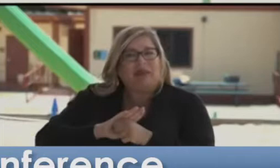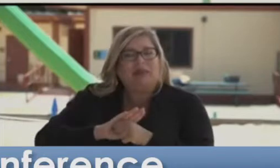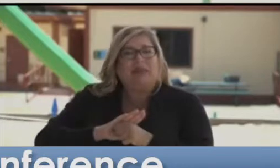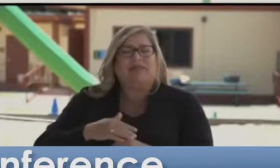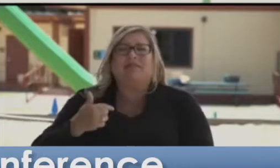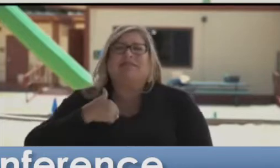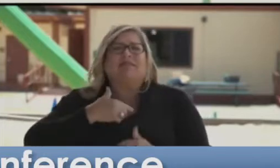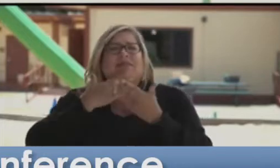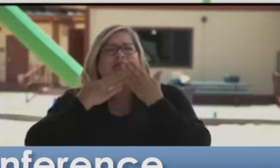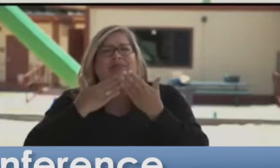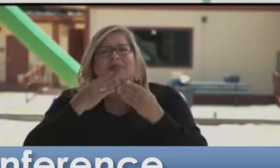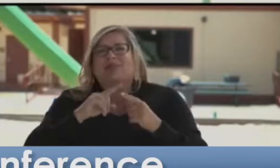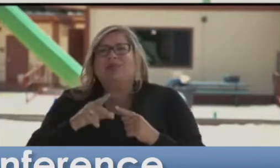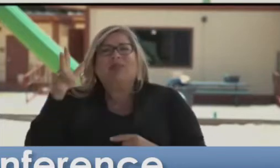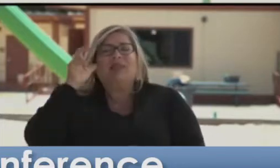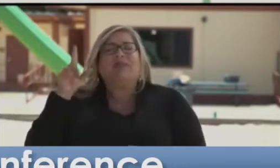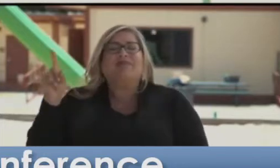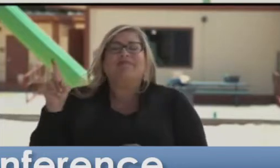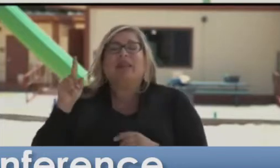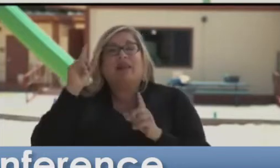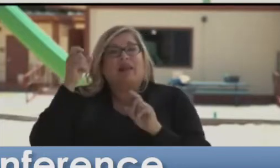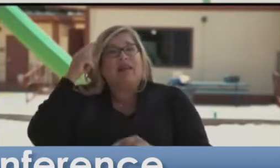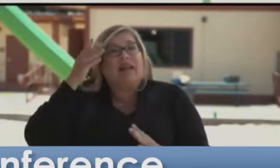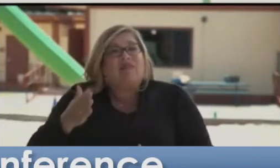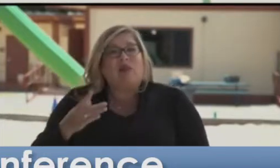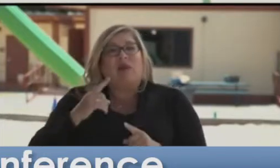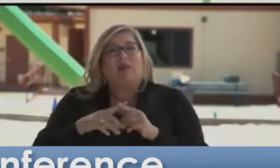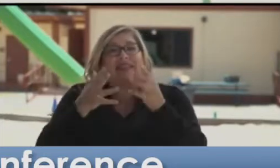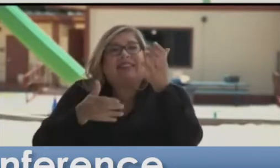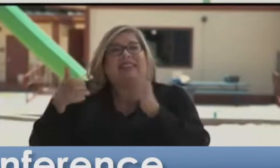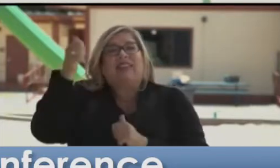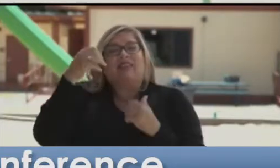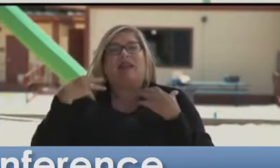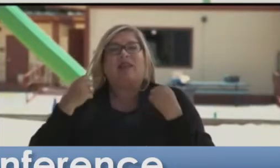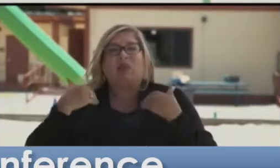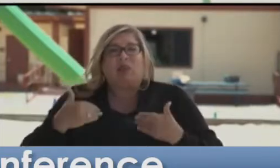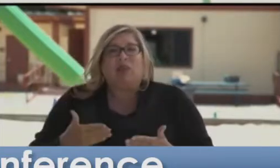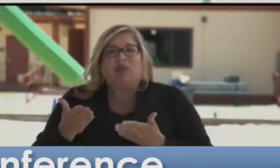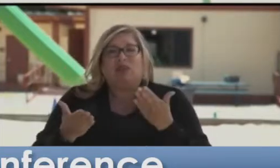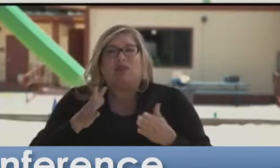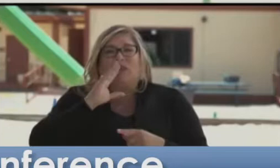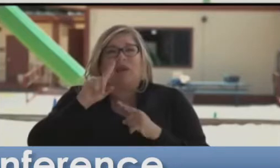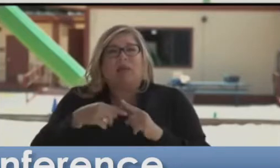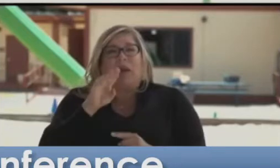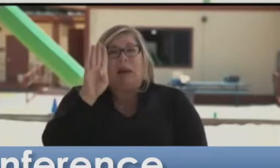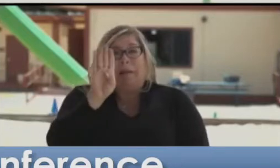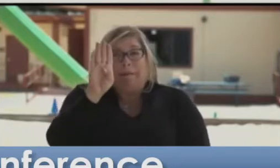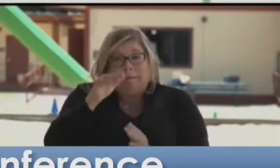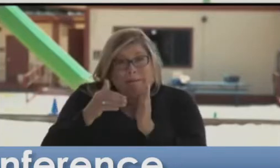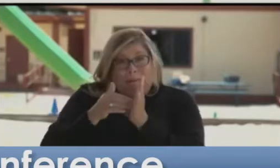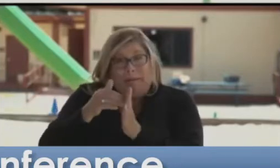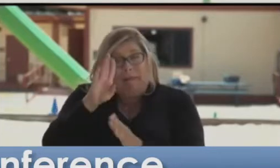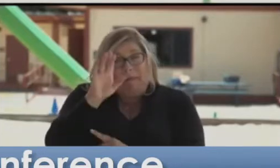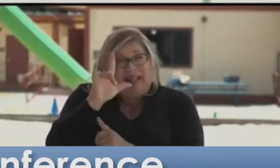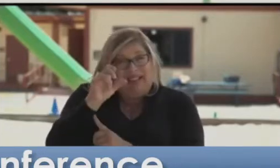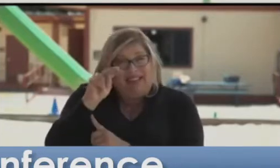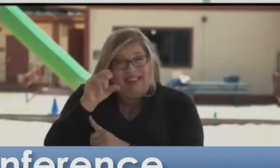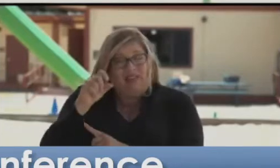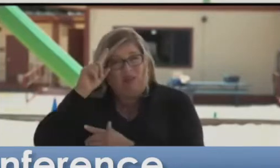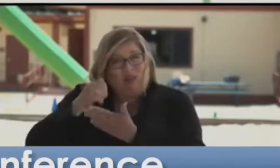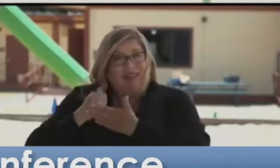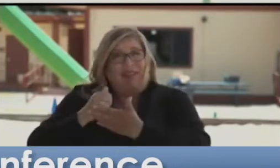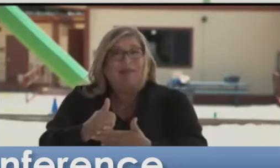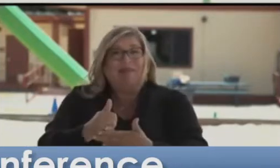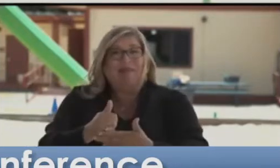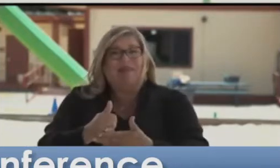the governor and the Secretary of Health and Human Services talk about billions for helping, right? Billions to